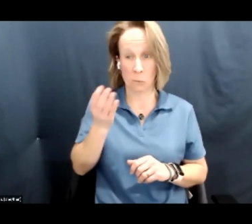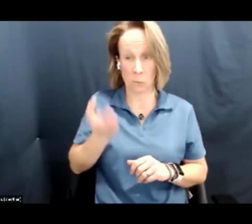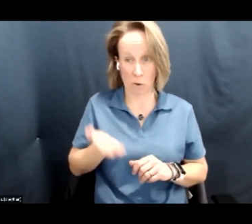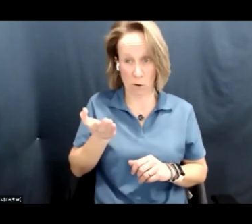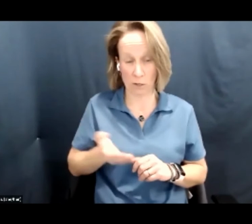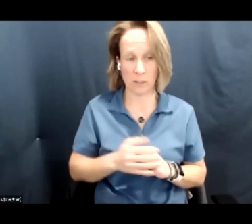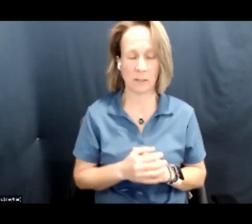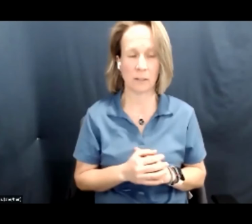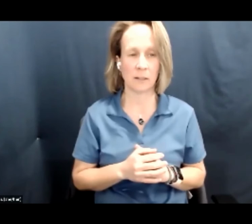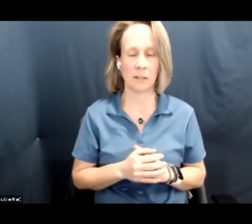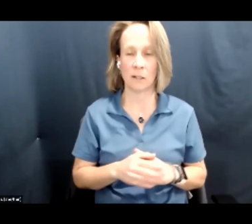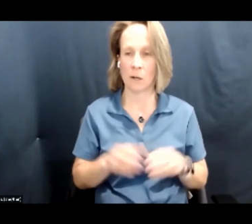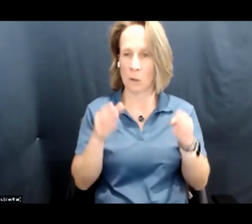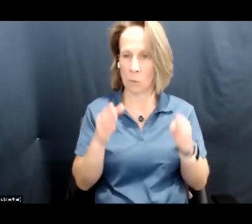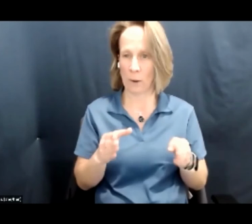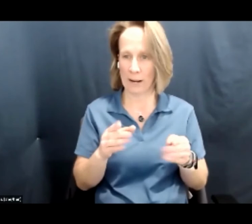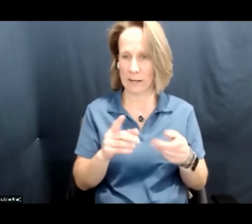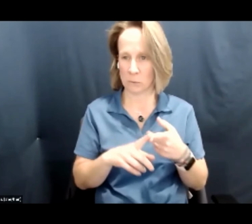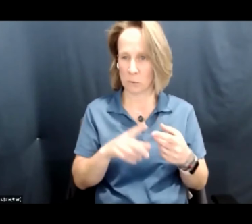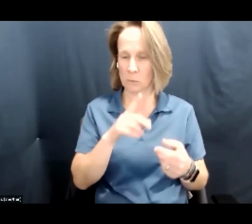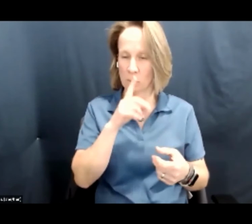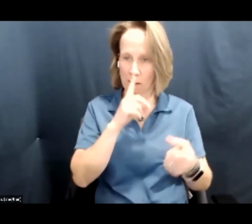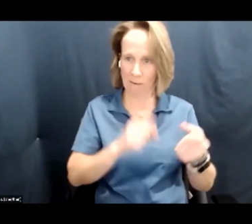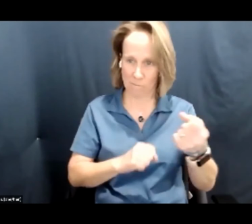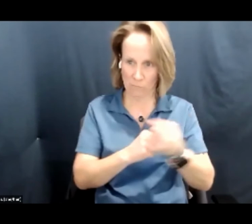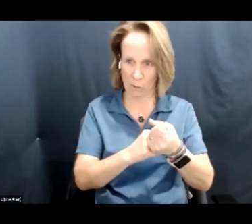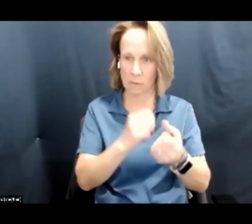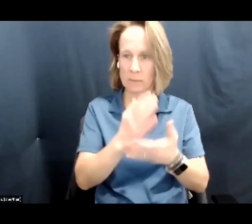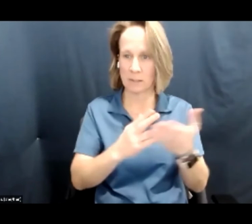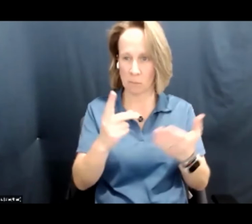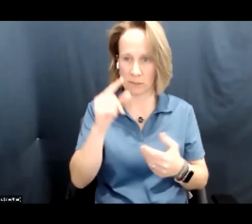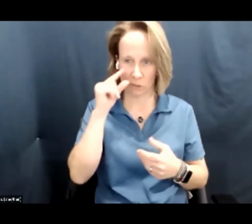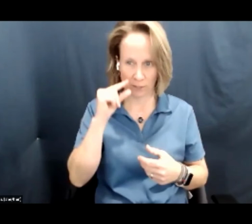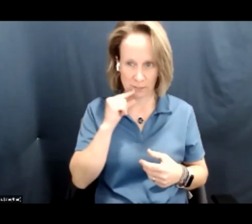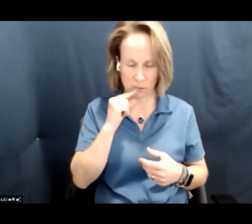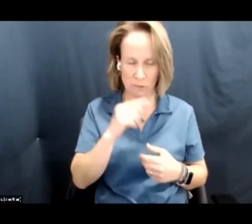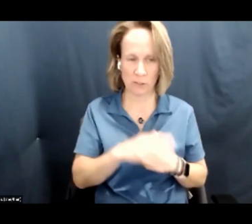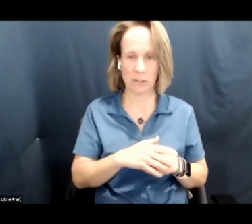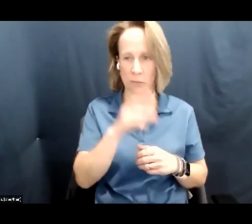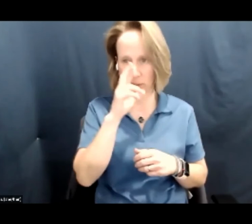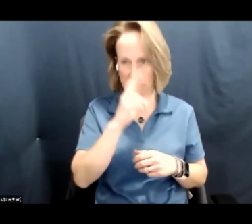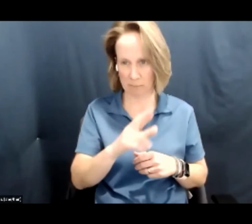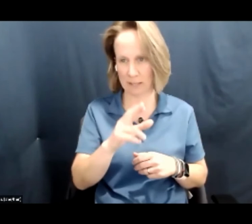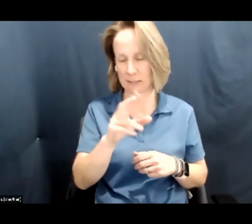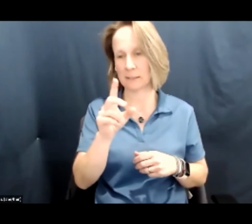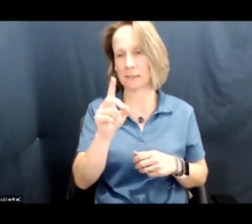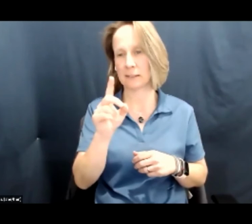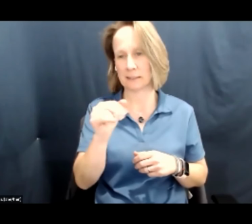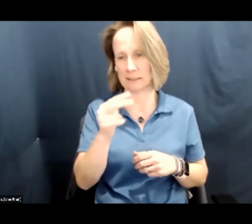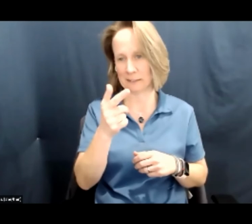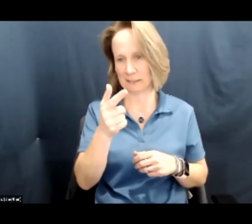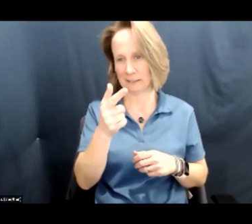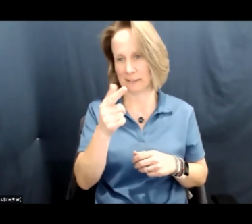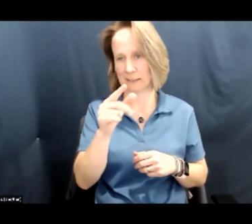It's a way to affirm someone's gender, sign of respect and dignity, shows acceptance,